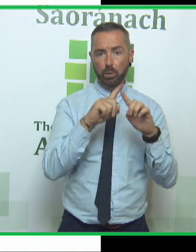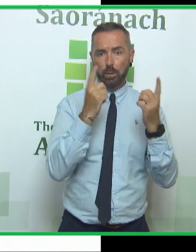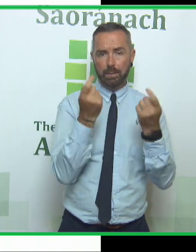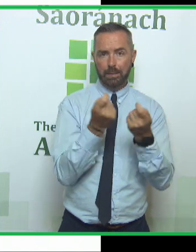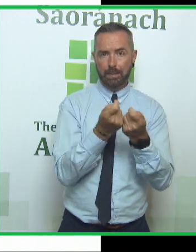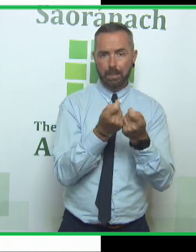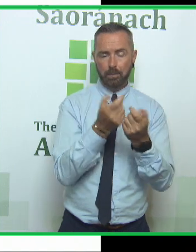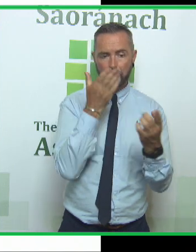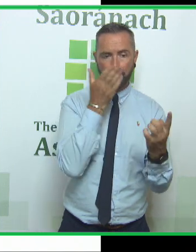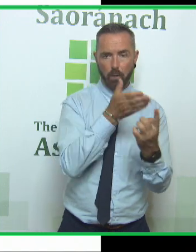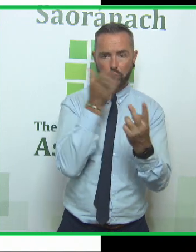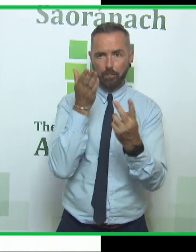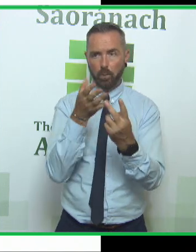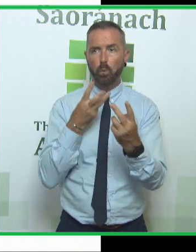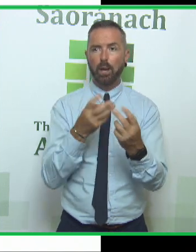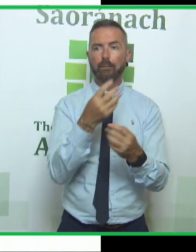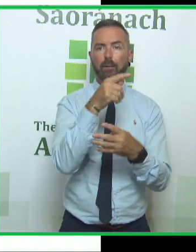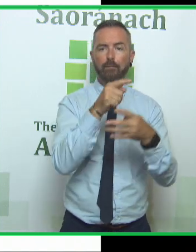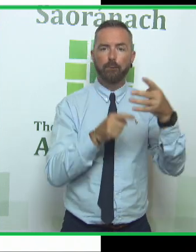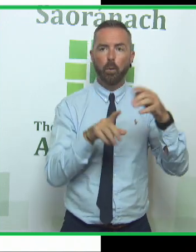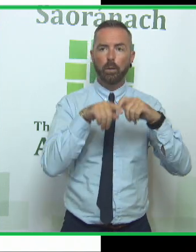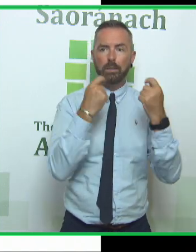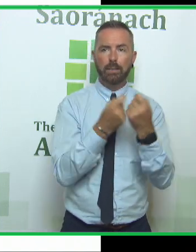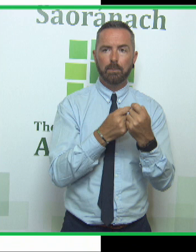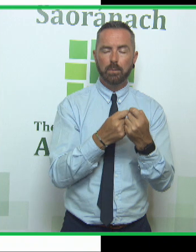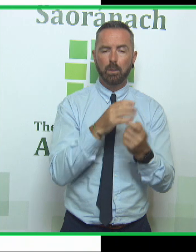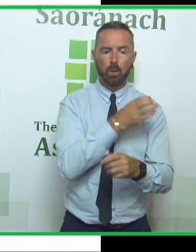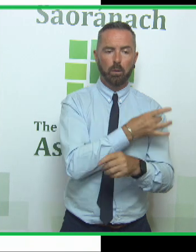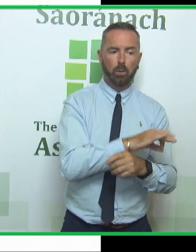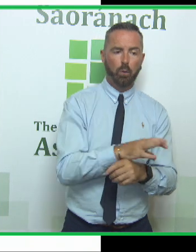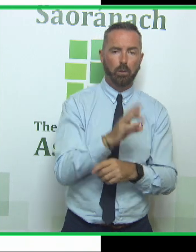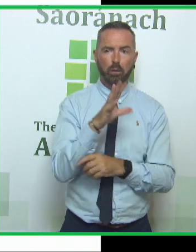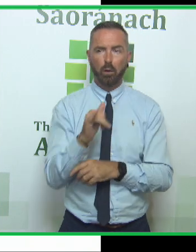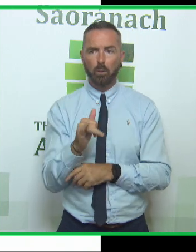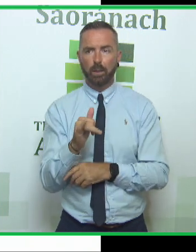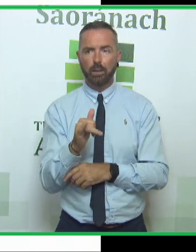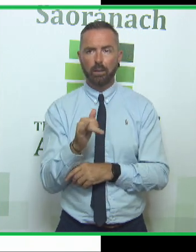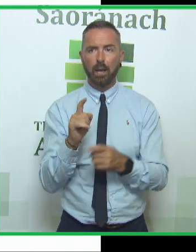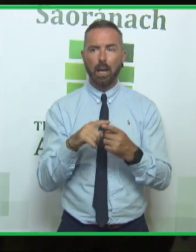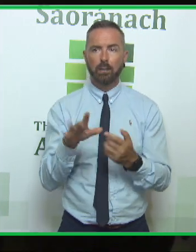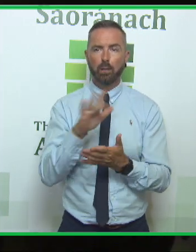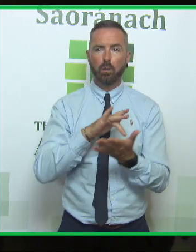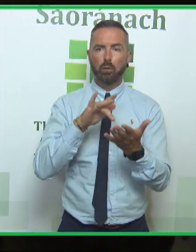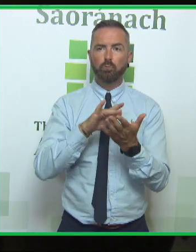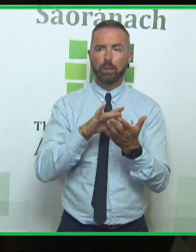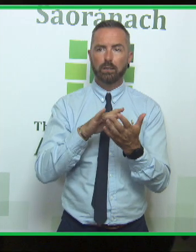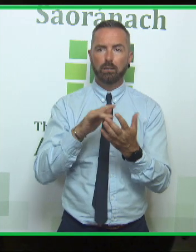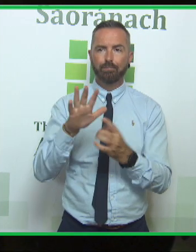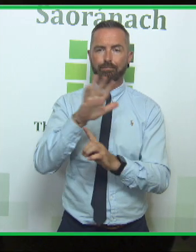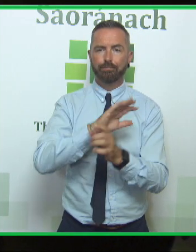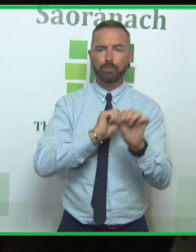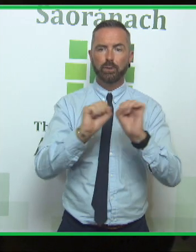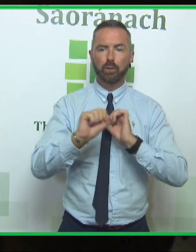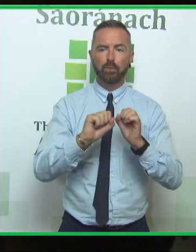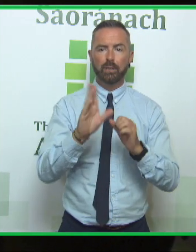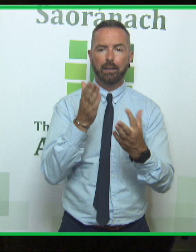on treatment with young people, we'll have 4, a new one in Cork, a new one in Galway, and that there will be a regional service where those